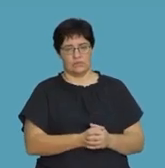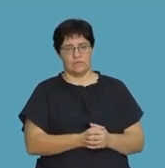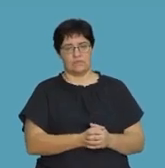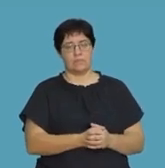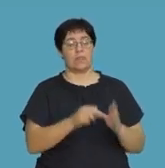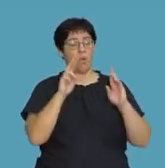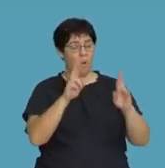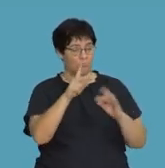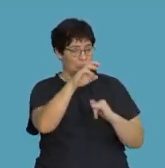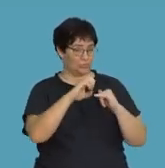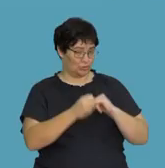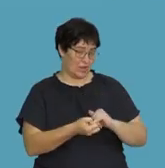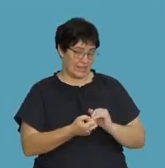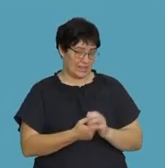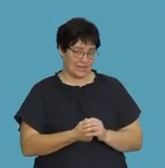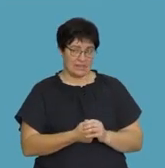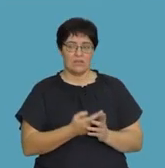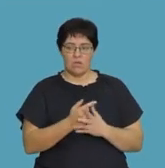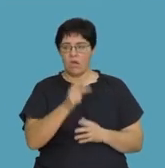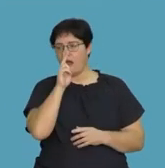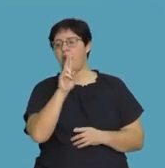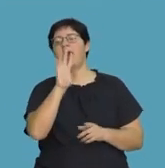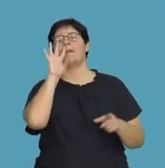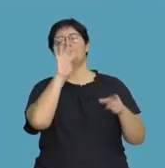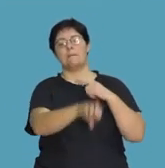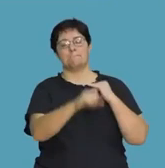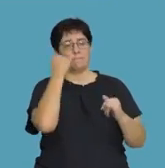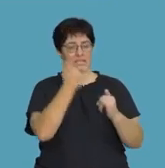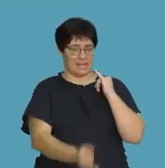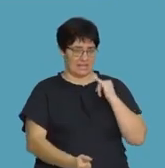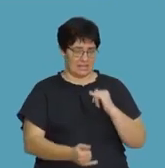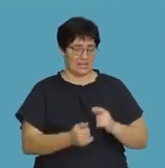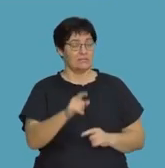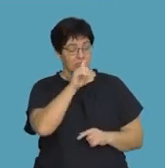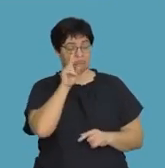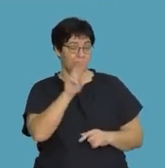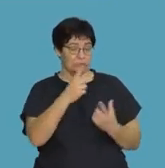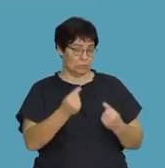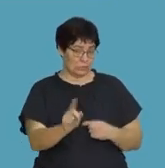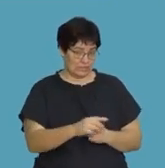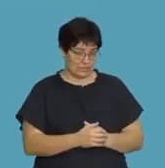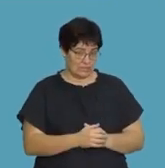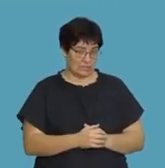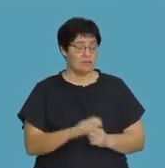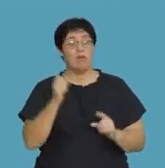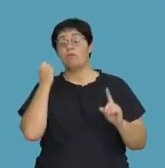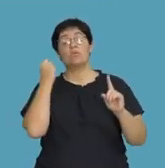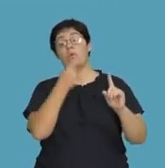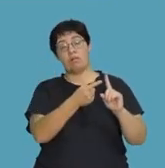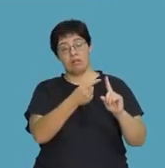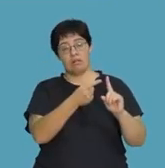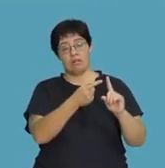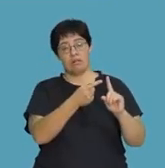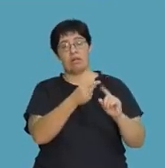hope you really did try that out and you are seeing your mistakes and you're seeing what exactly you needed to do there. The goal was to change